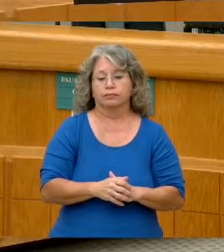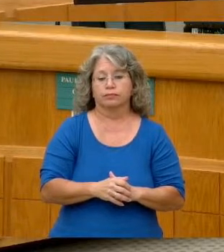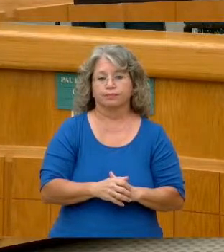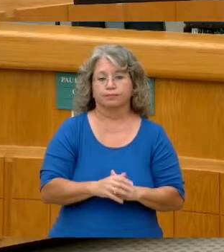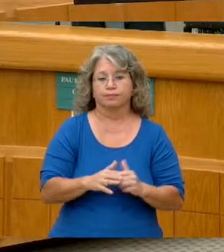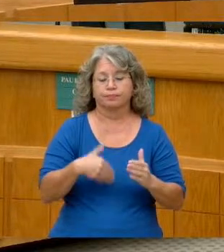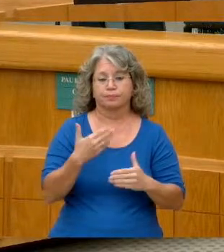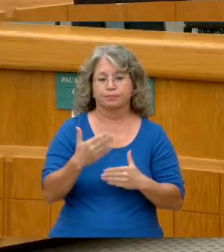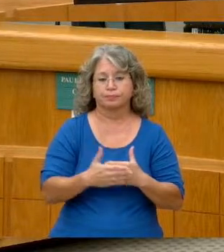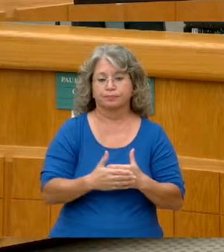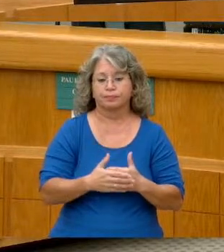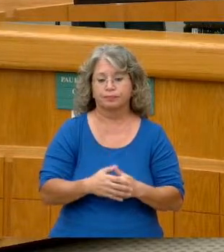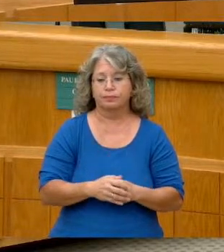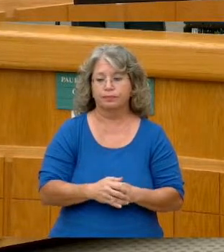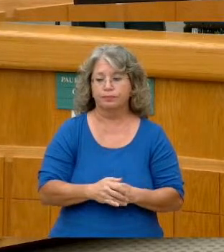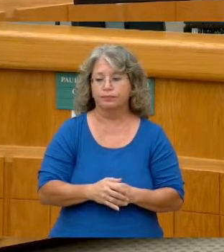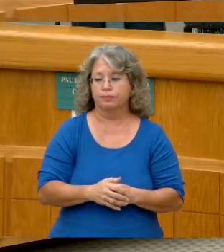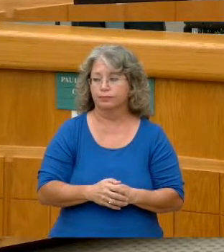Next slide.